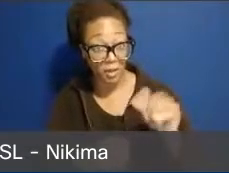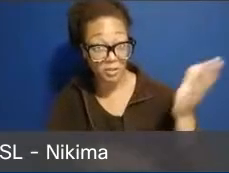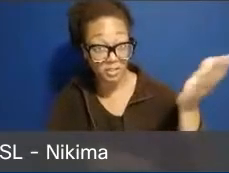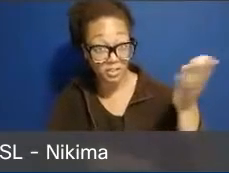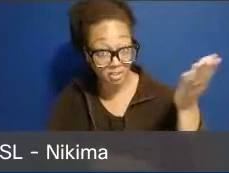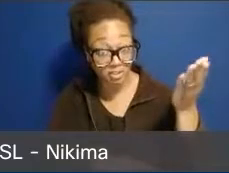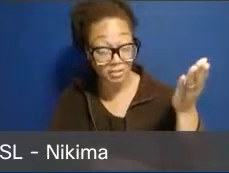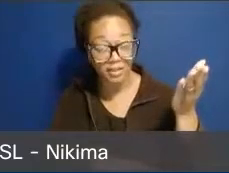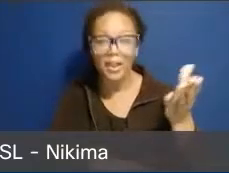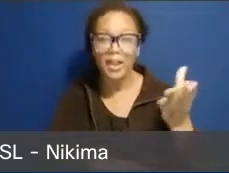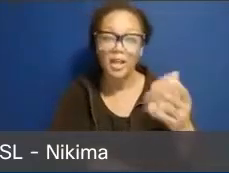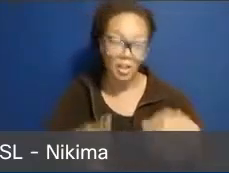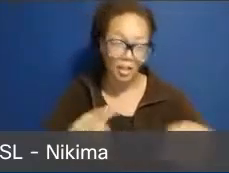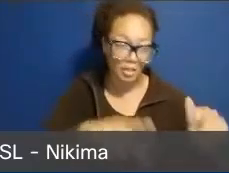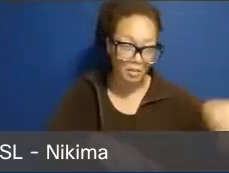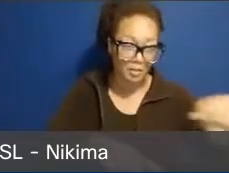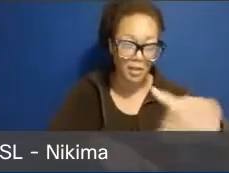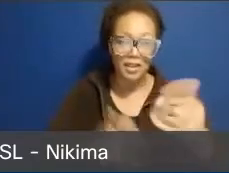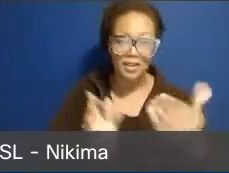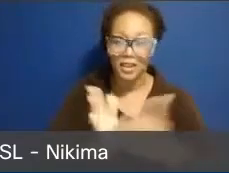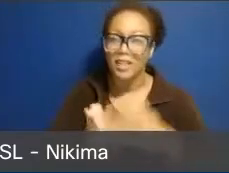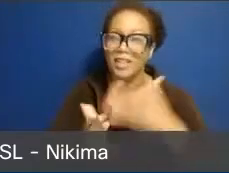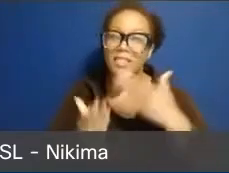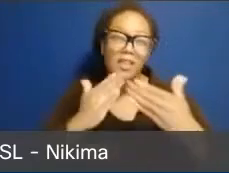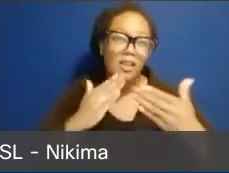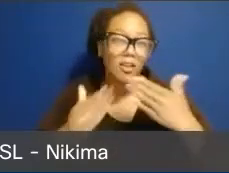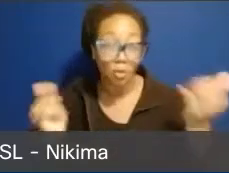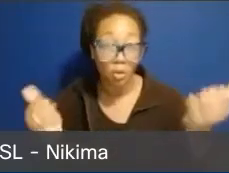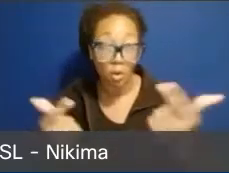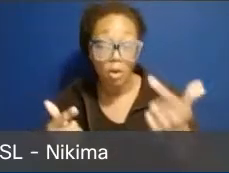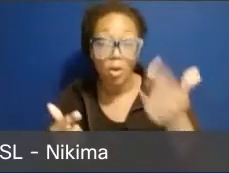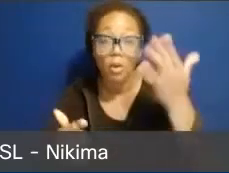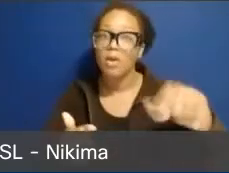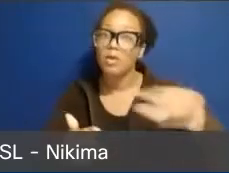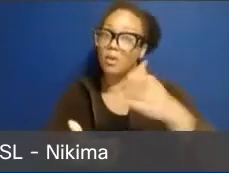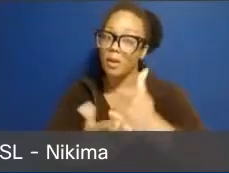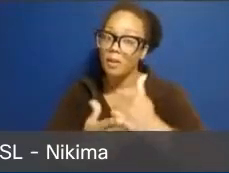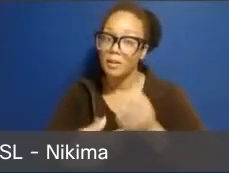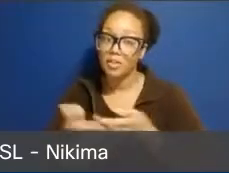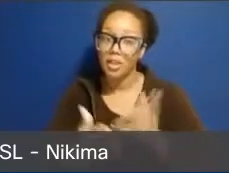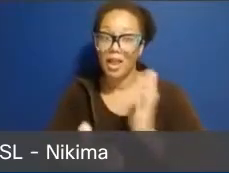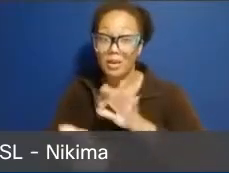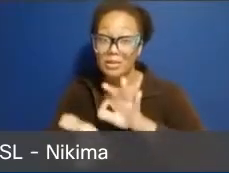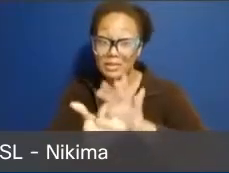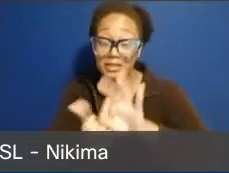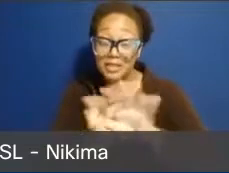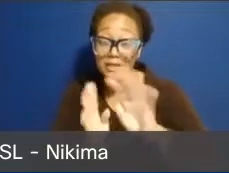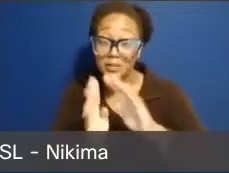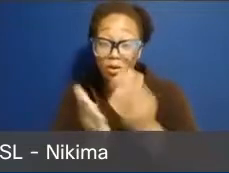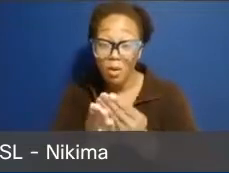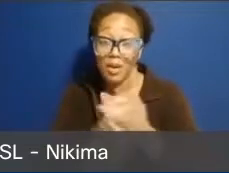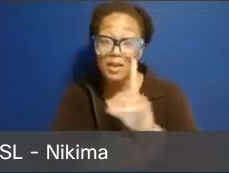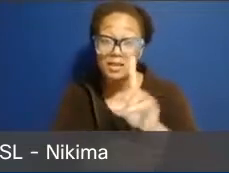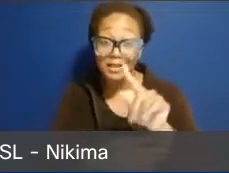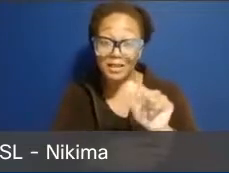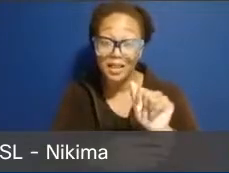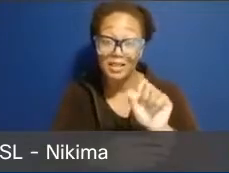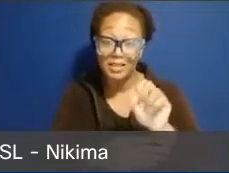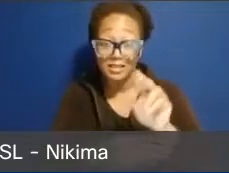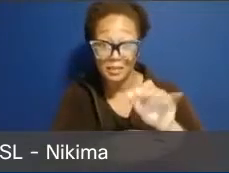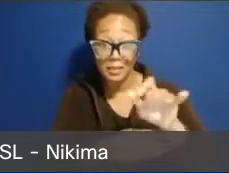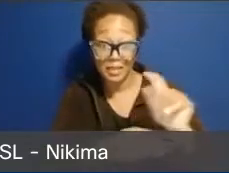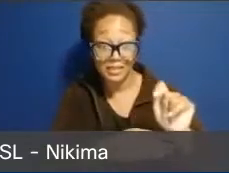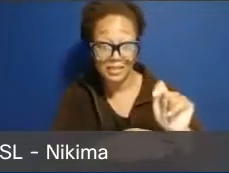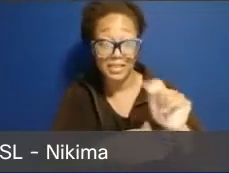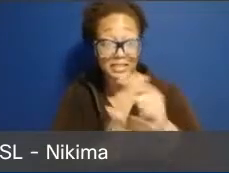again thank each and every one of you for helping to make our Census Bureau Data Summit series a success across